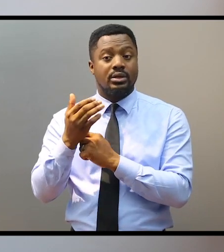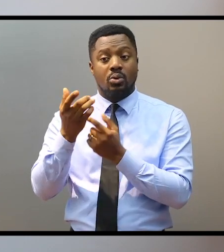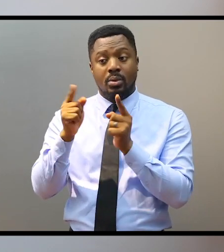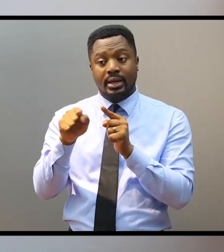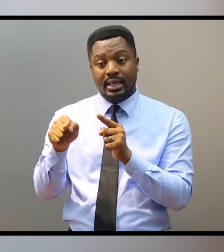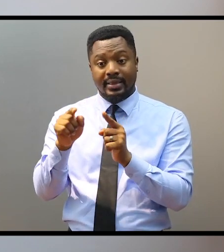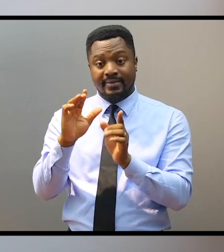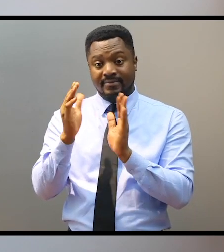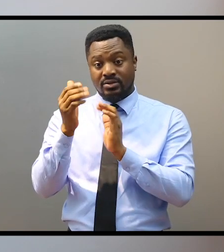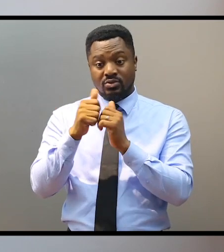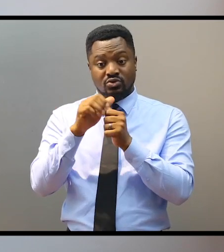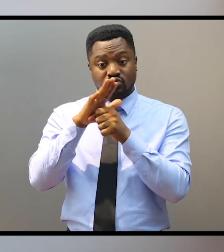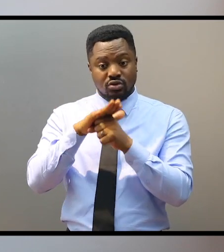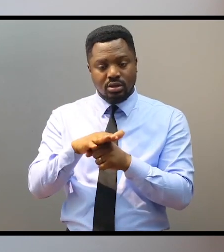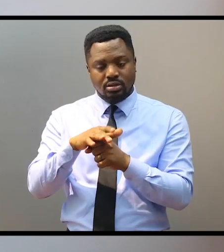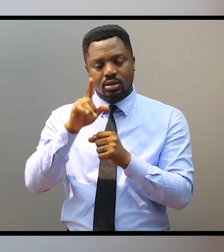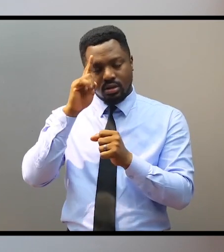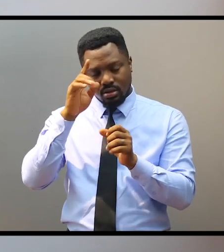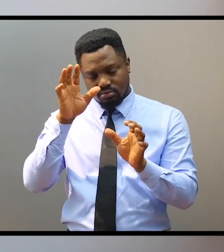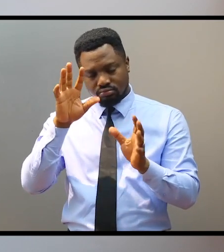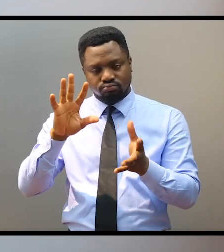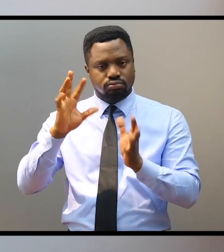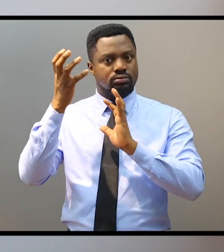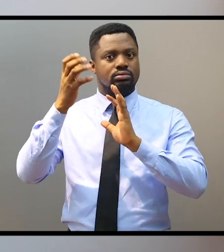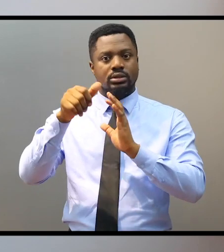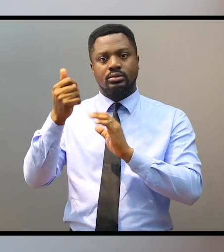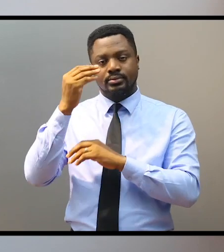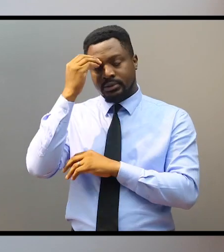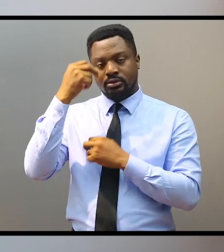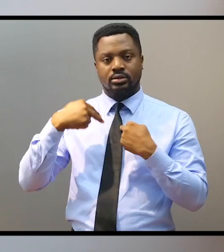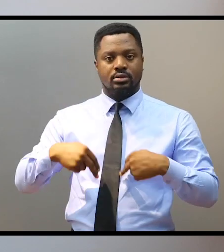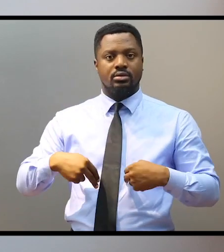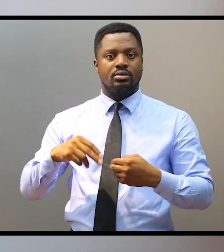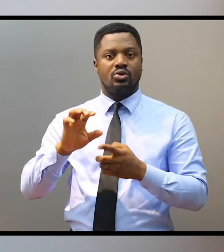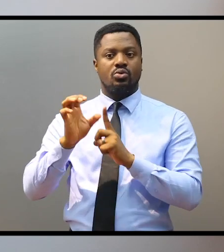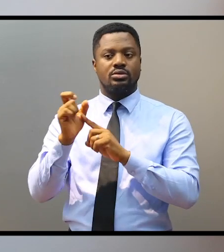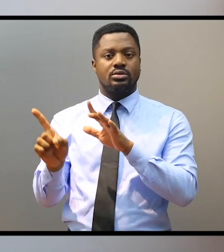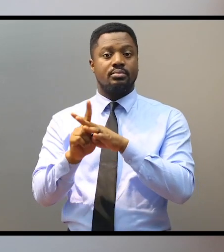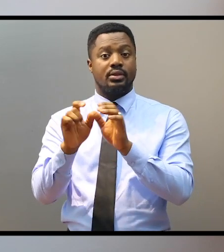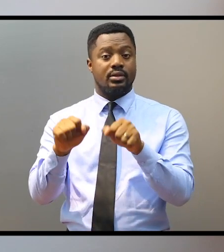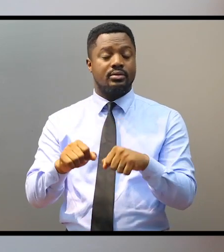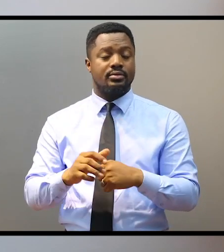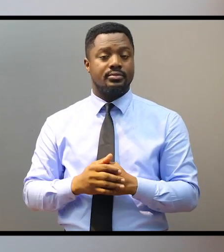that when he or she is faced with a stressor can also trigger a mental health condition.